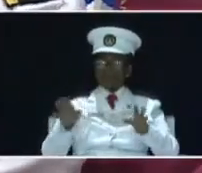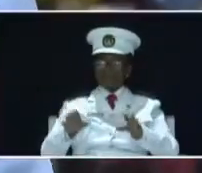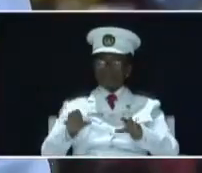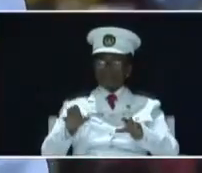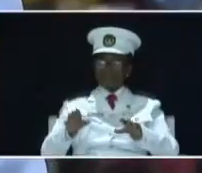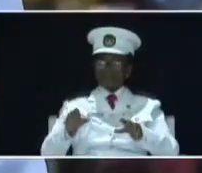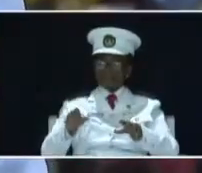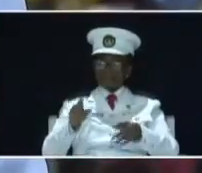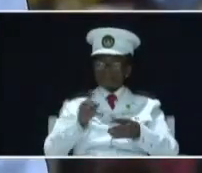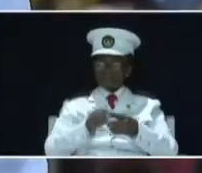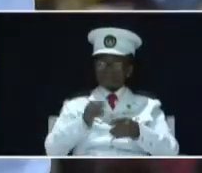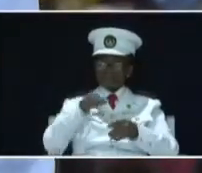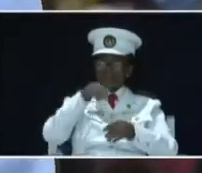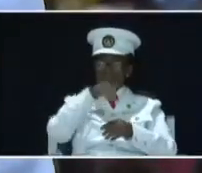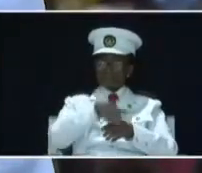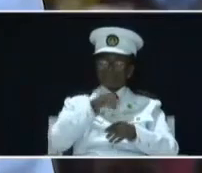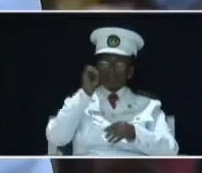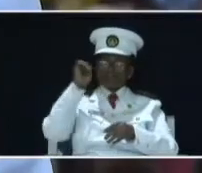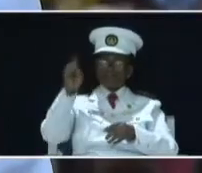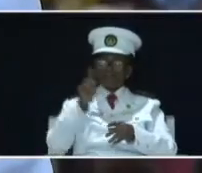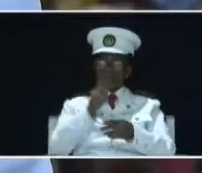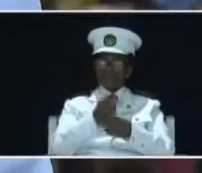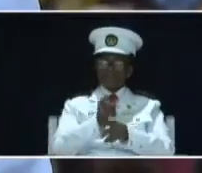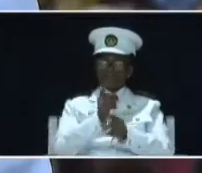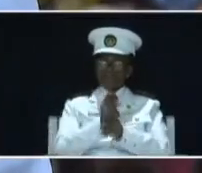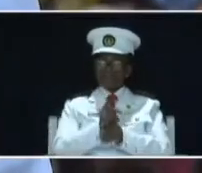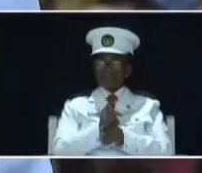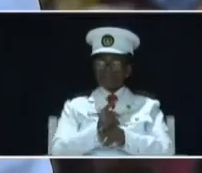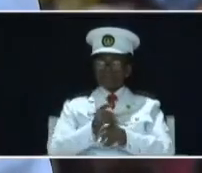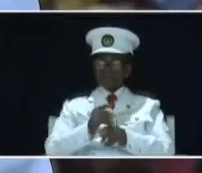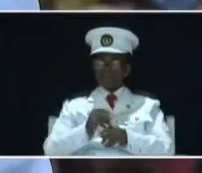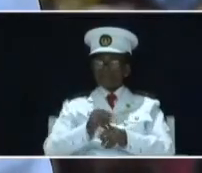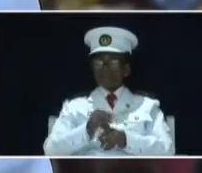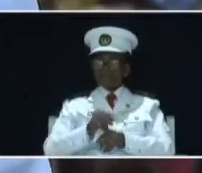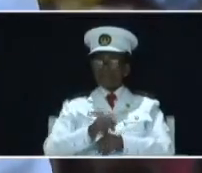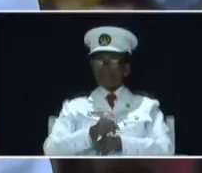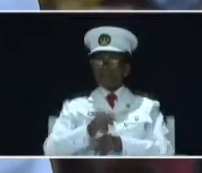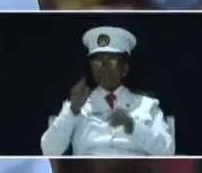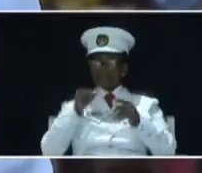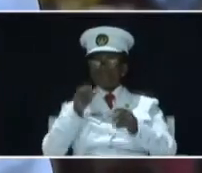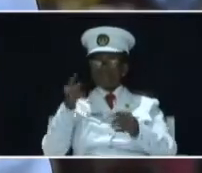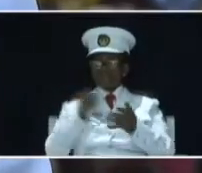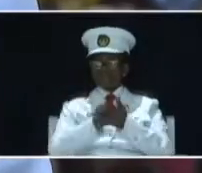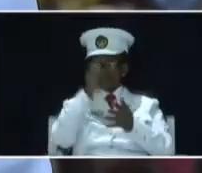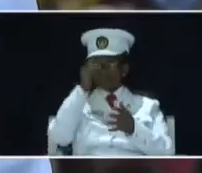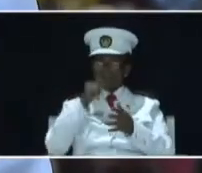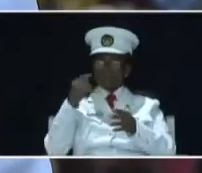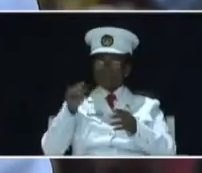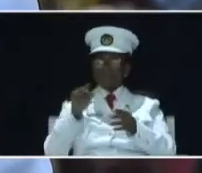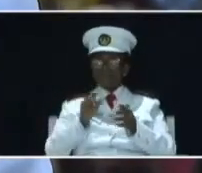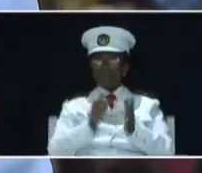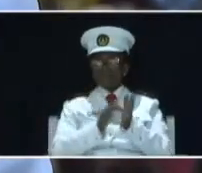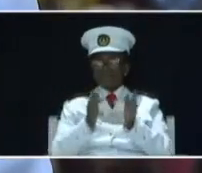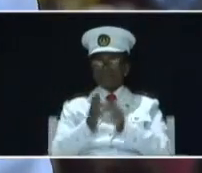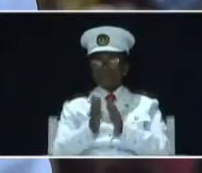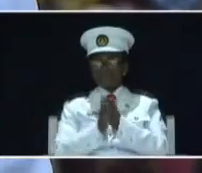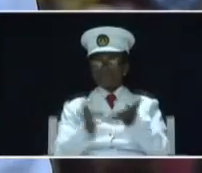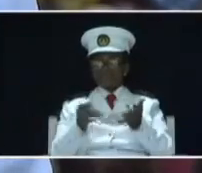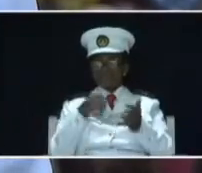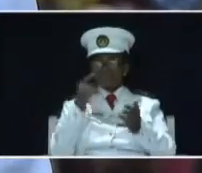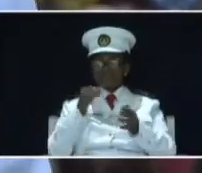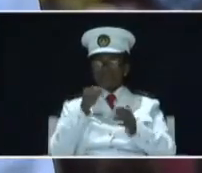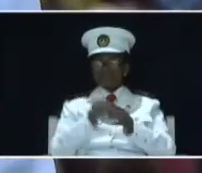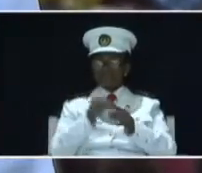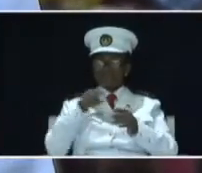He provides. That's why the Bible says in Philippians 4 verse 19, Philippians 4